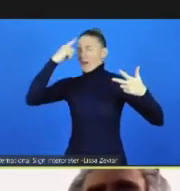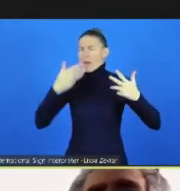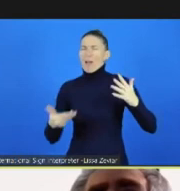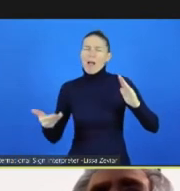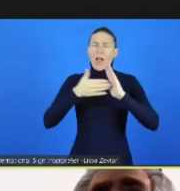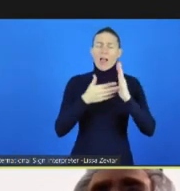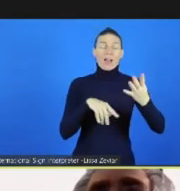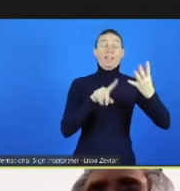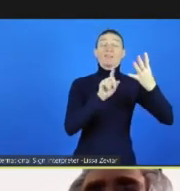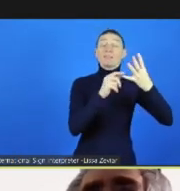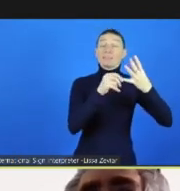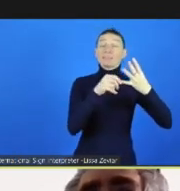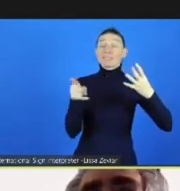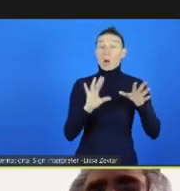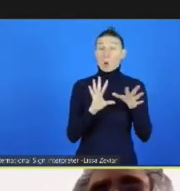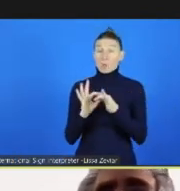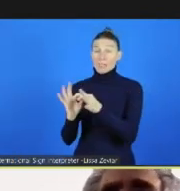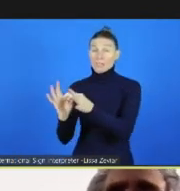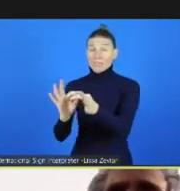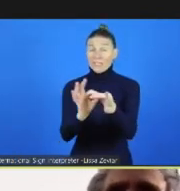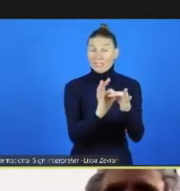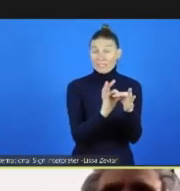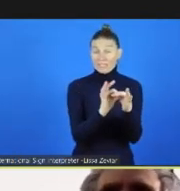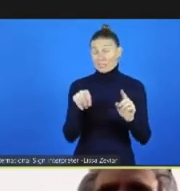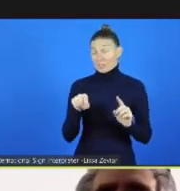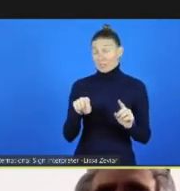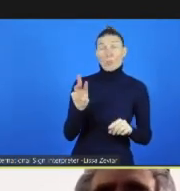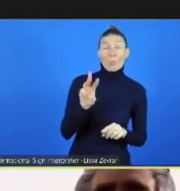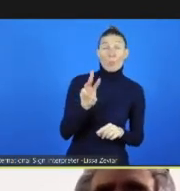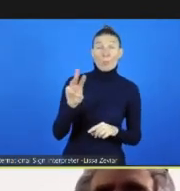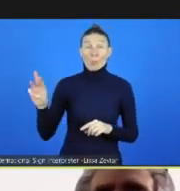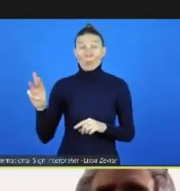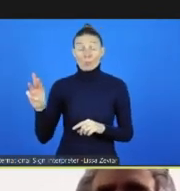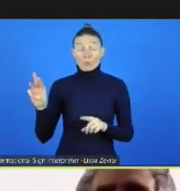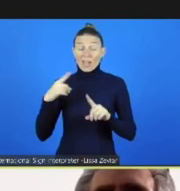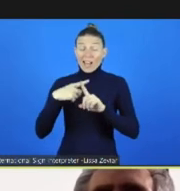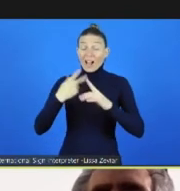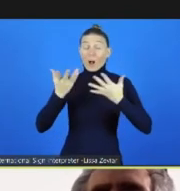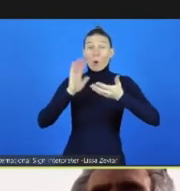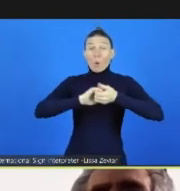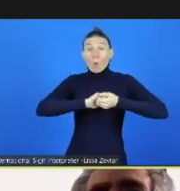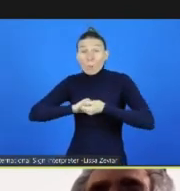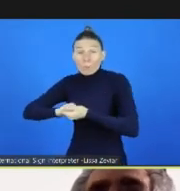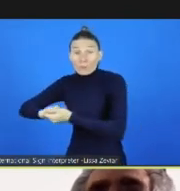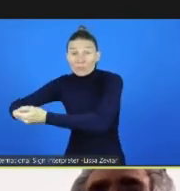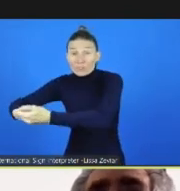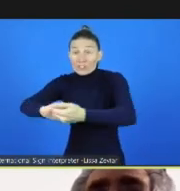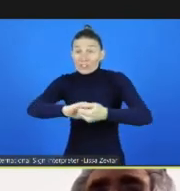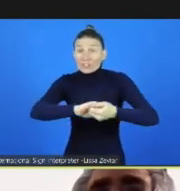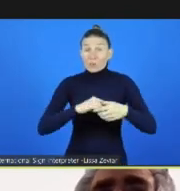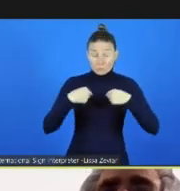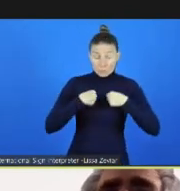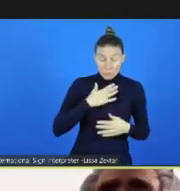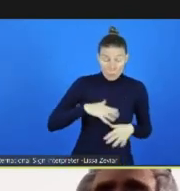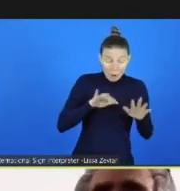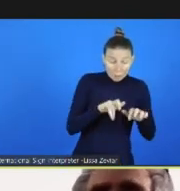granted, especially in the West, especially when we talk about collaboration and working on documents together and all of that stuff, and